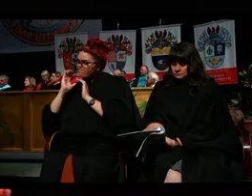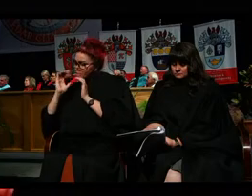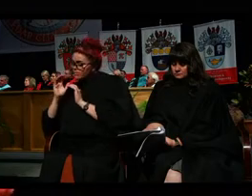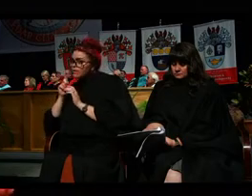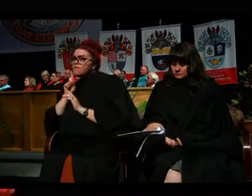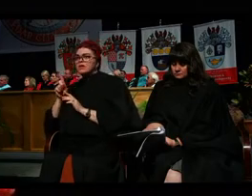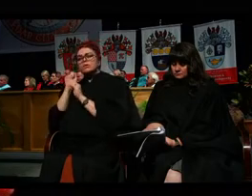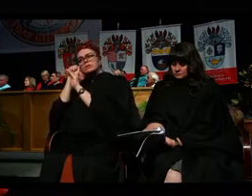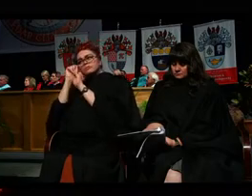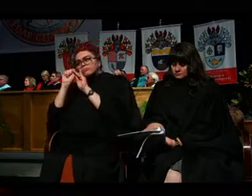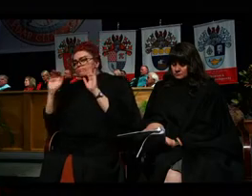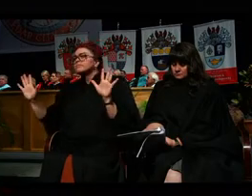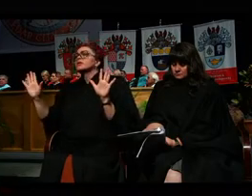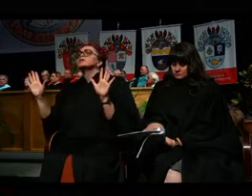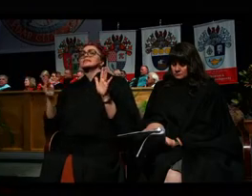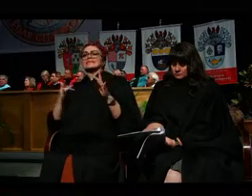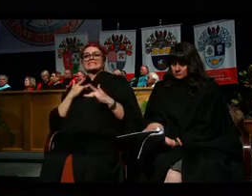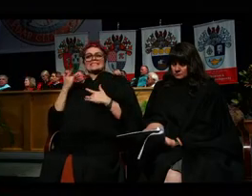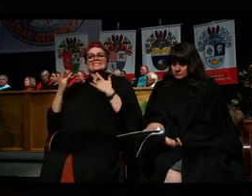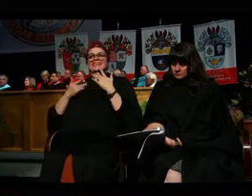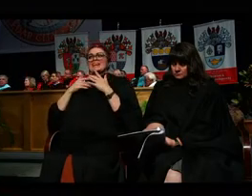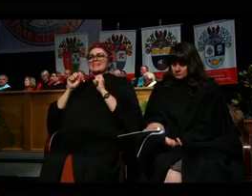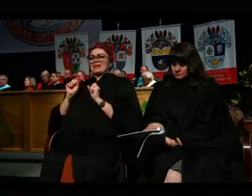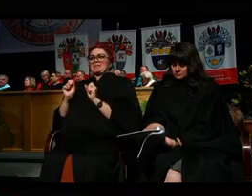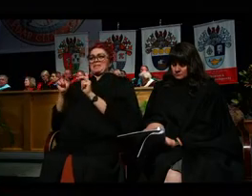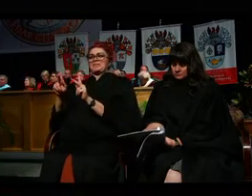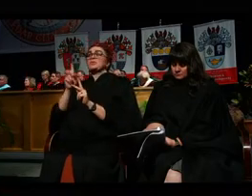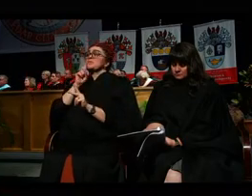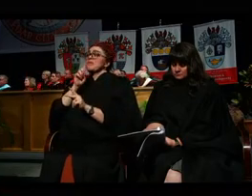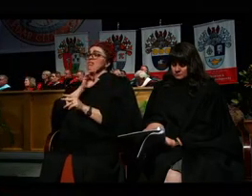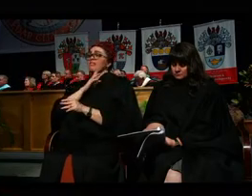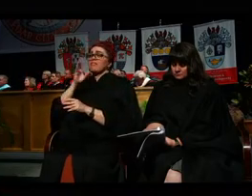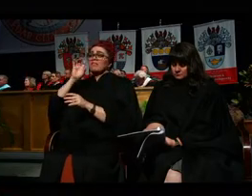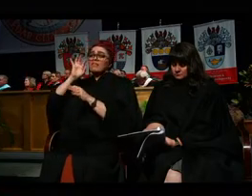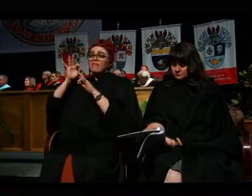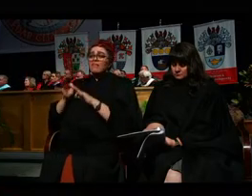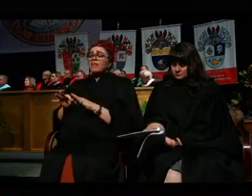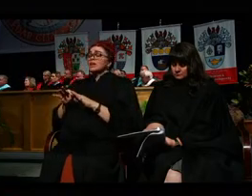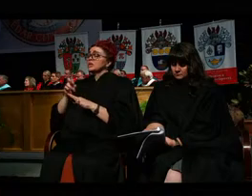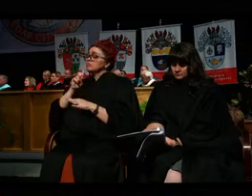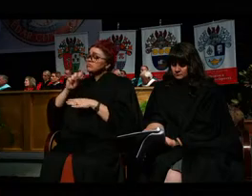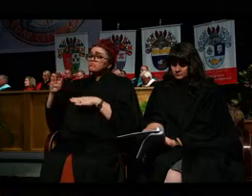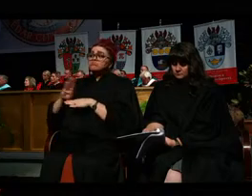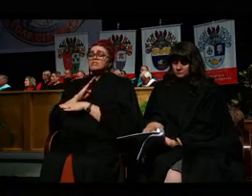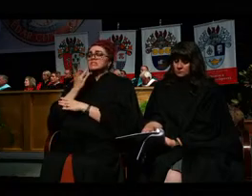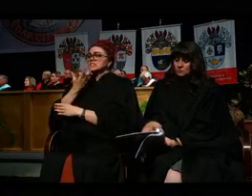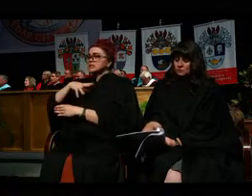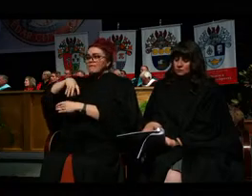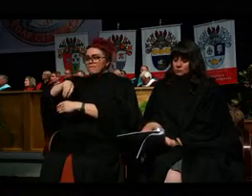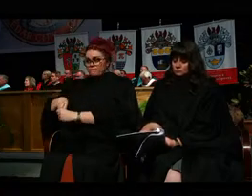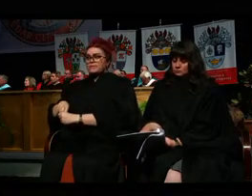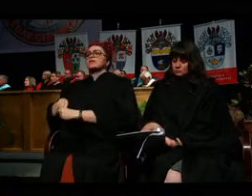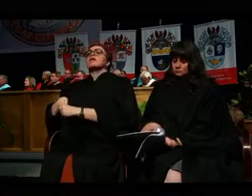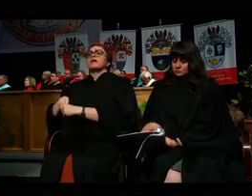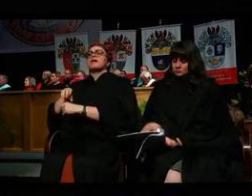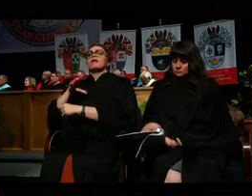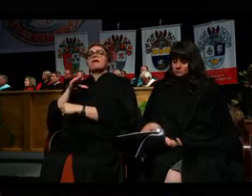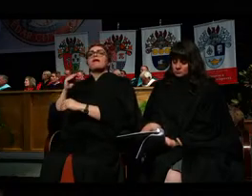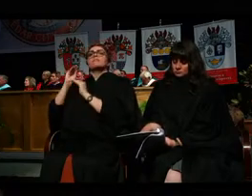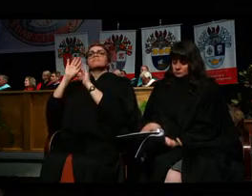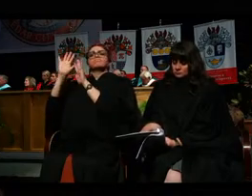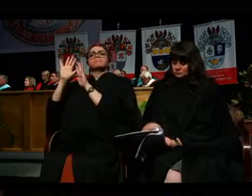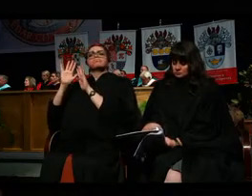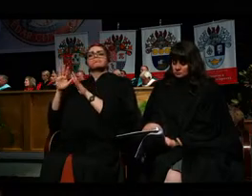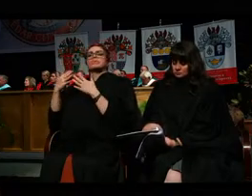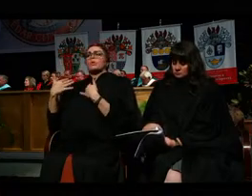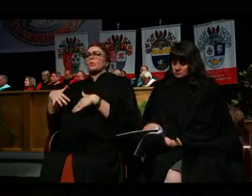exciting opportunity to appoint a truly invested and remarkable leader. The